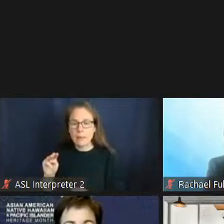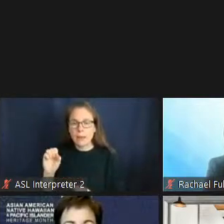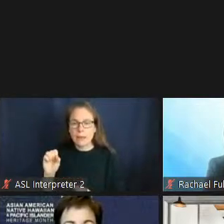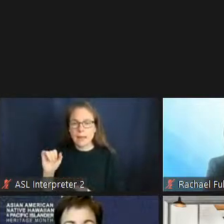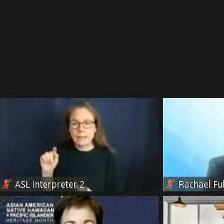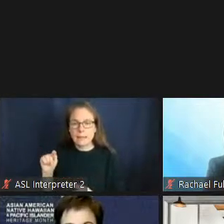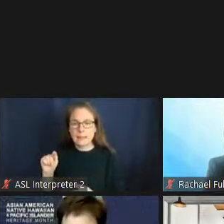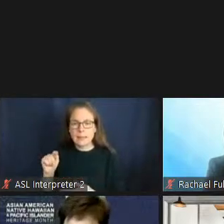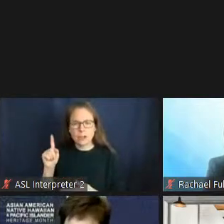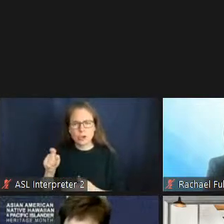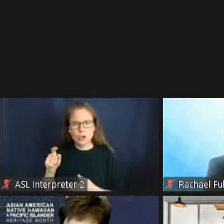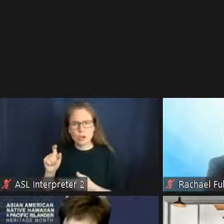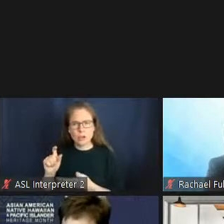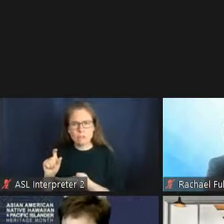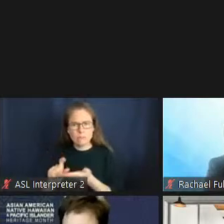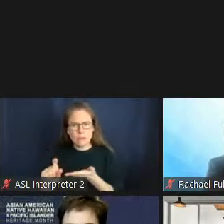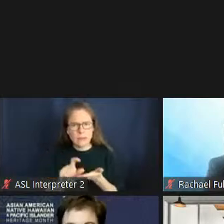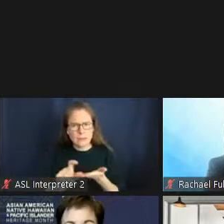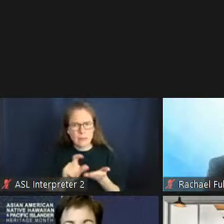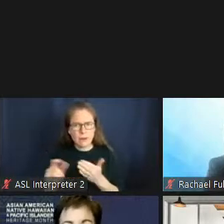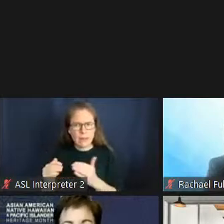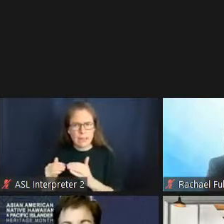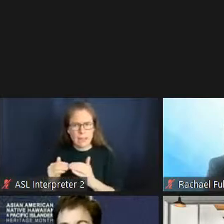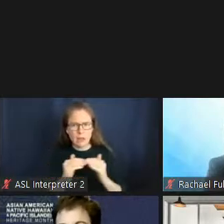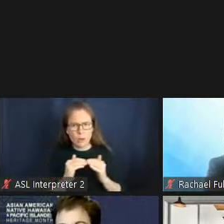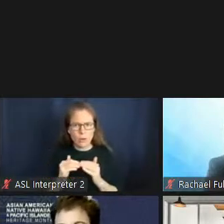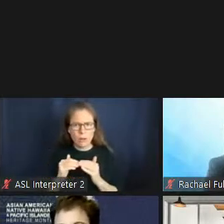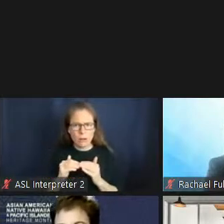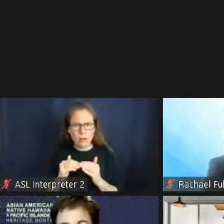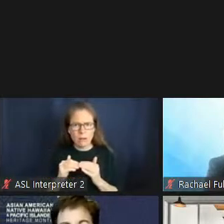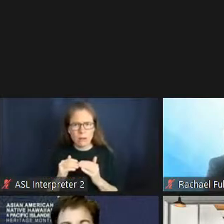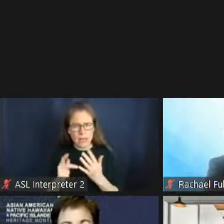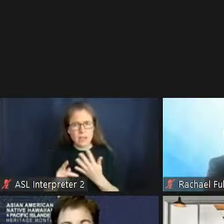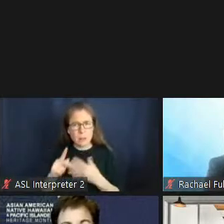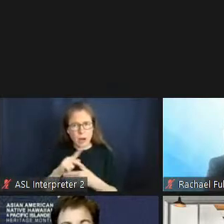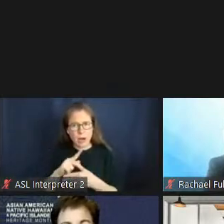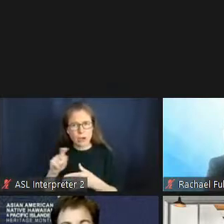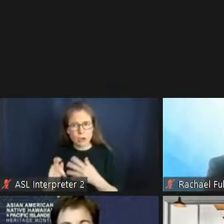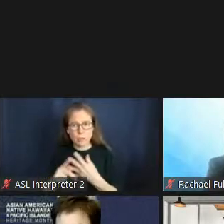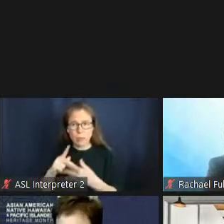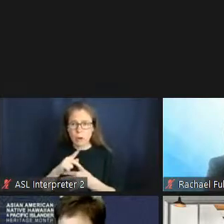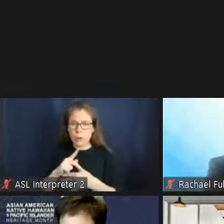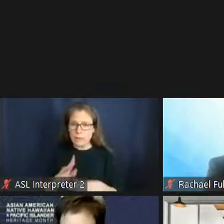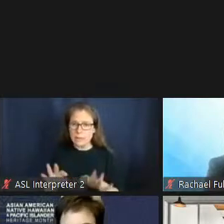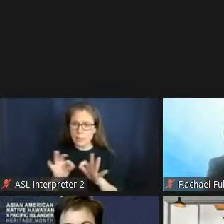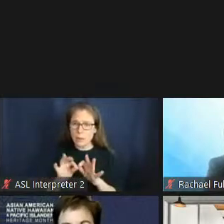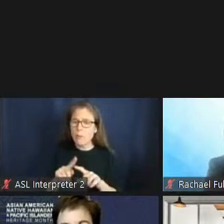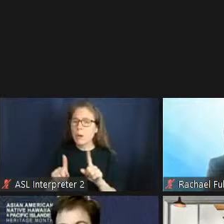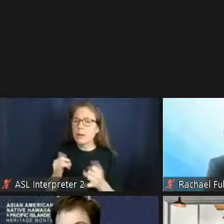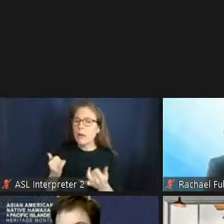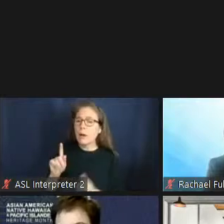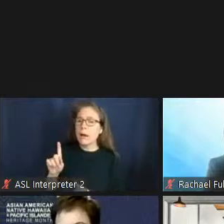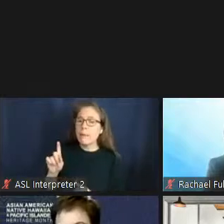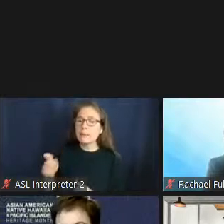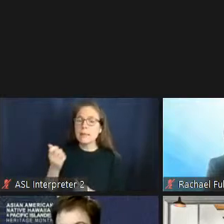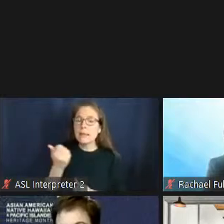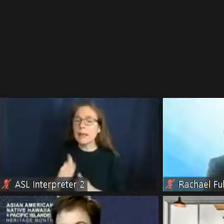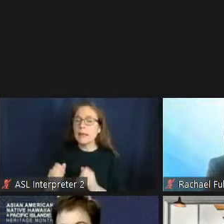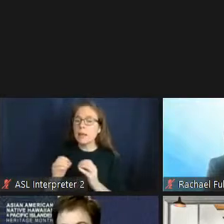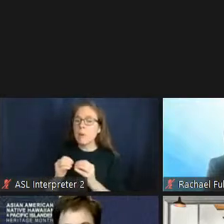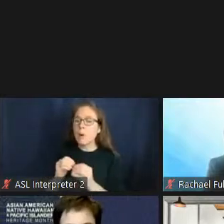equally and around the county, and this was a priority, and it should have been a priority. I'm asking, is there any more backfilling that's going on?